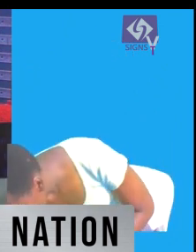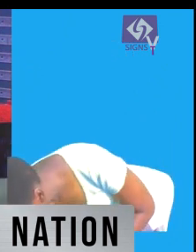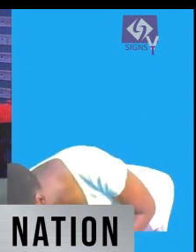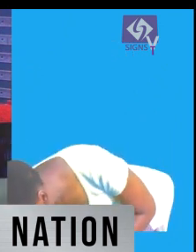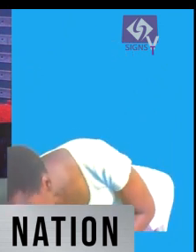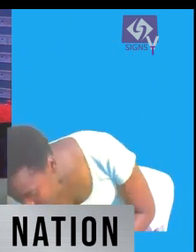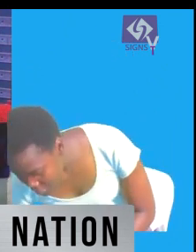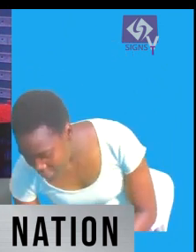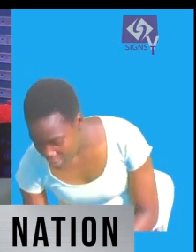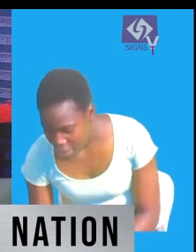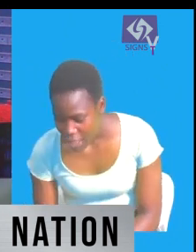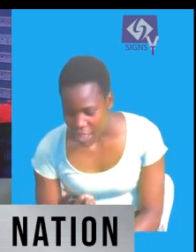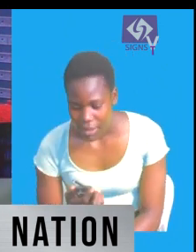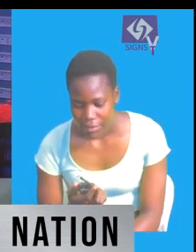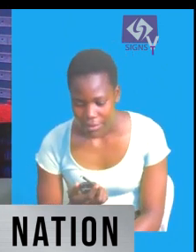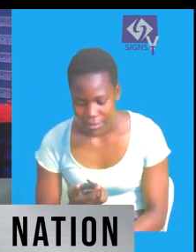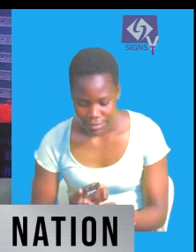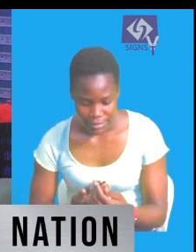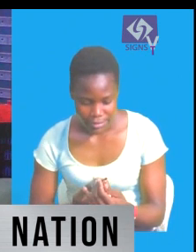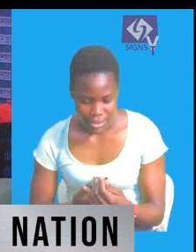is Chapa Siasa.